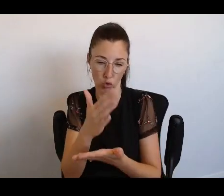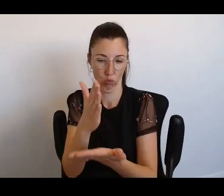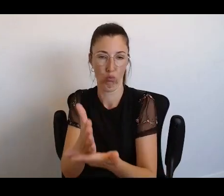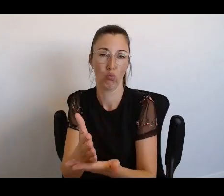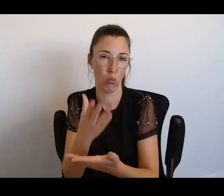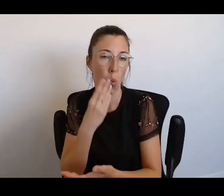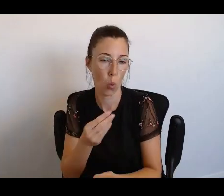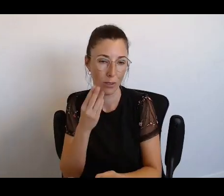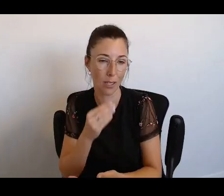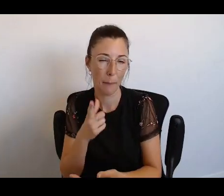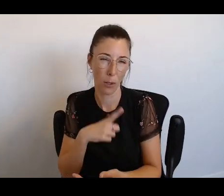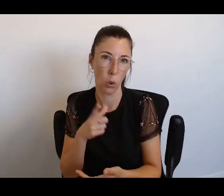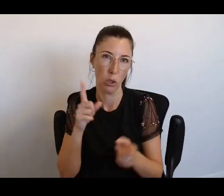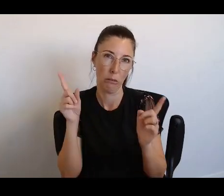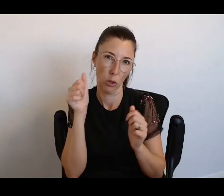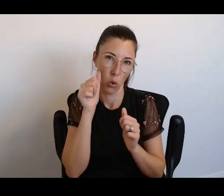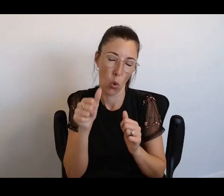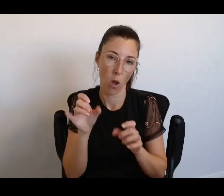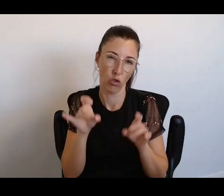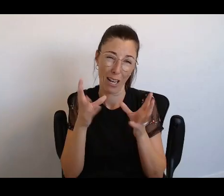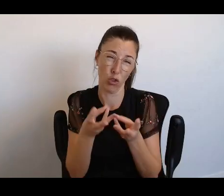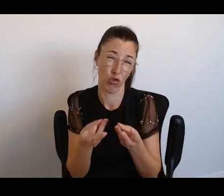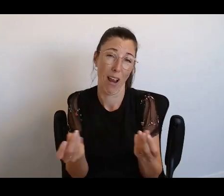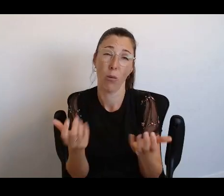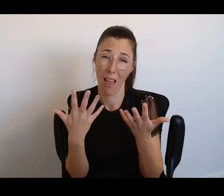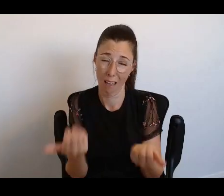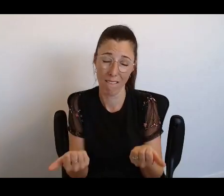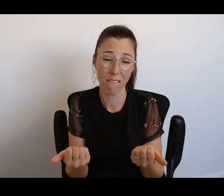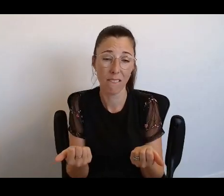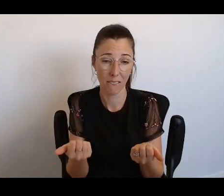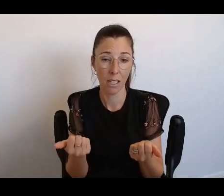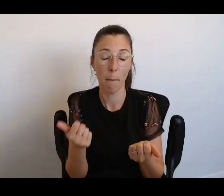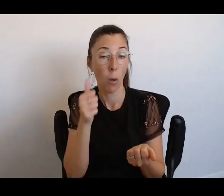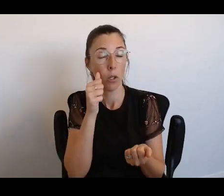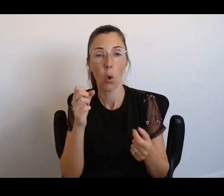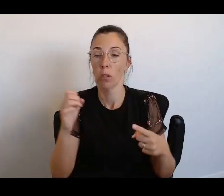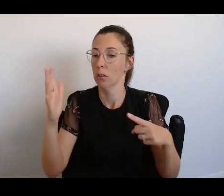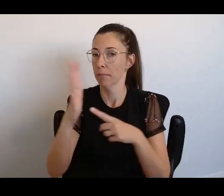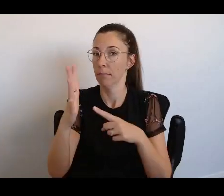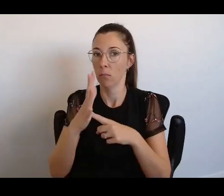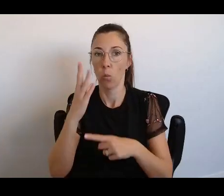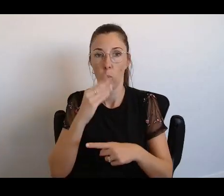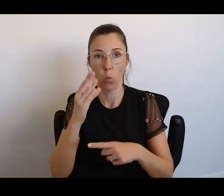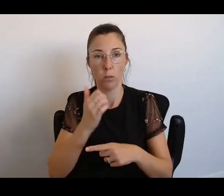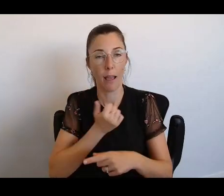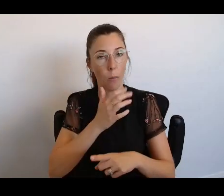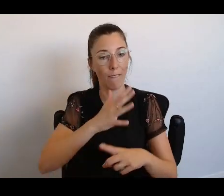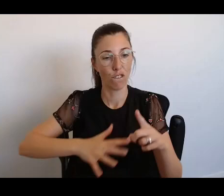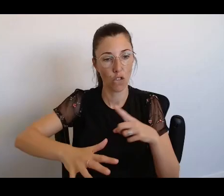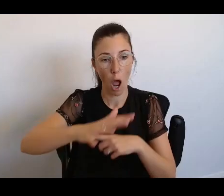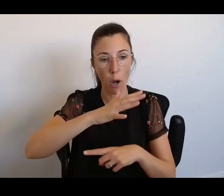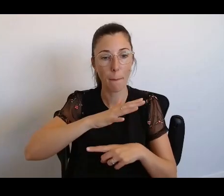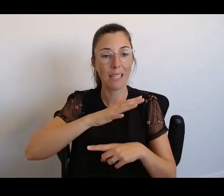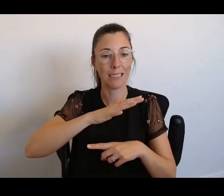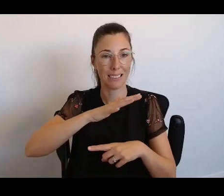tendency towards drought or floods, the essential role of water and our environment and the environment to human and